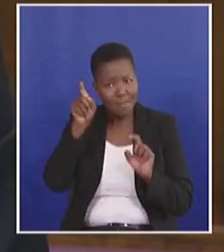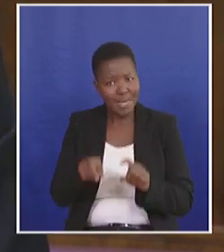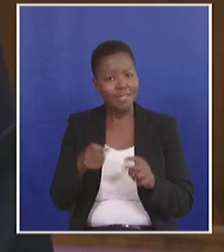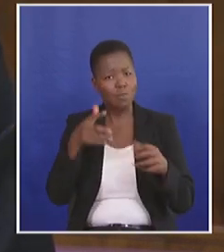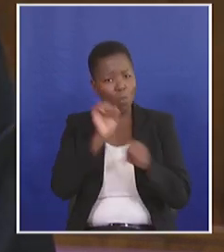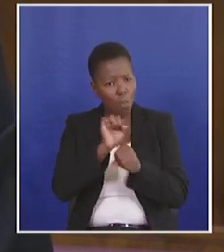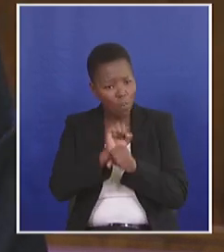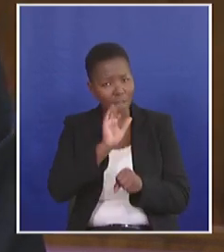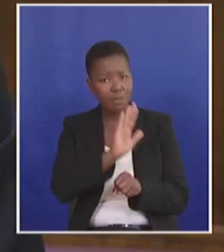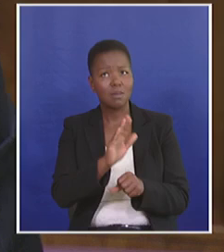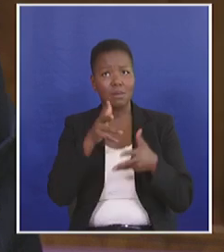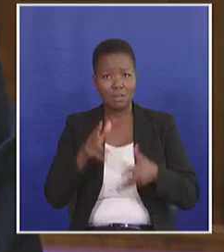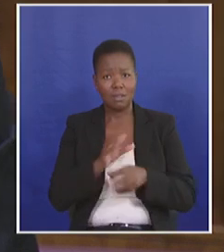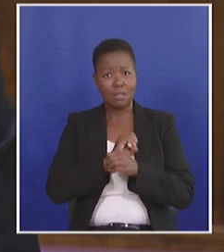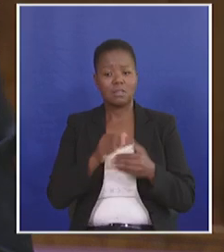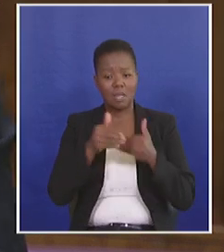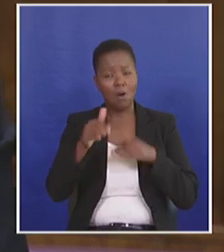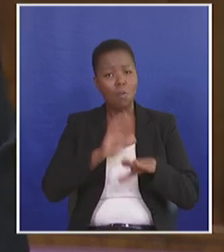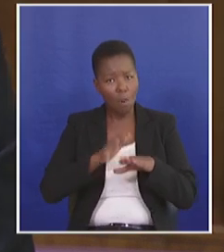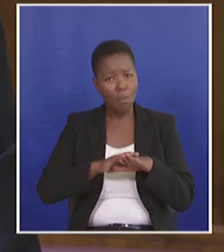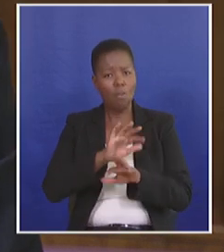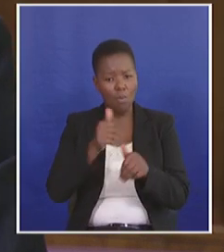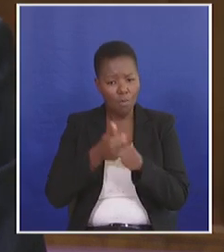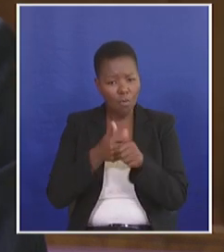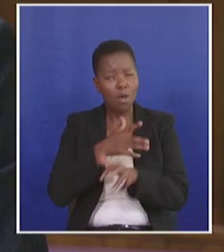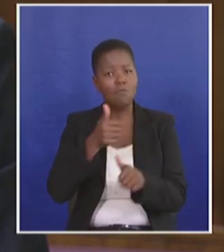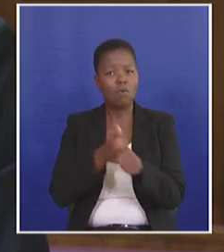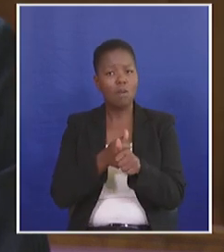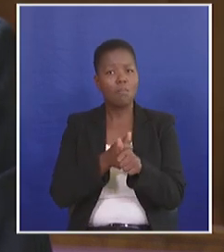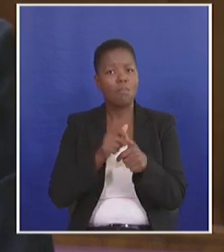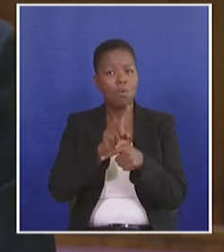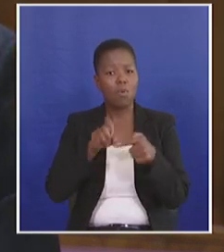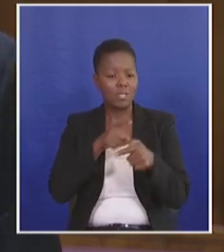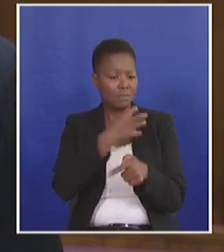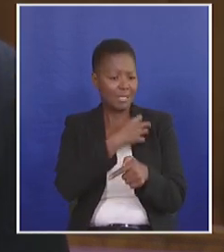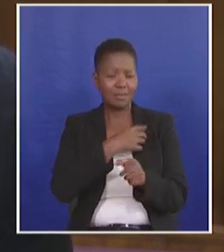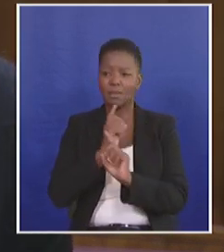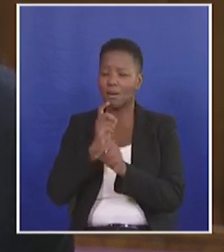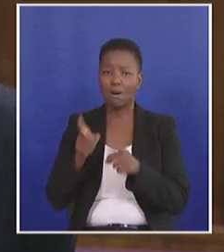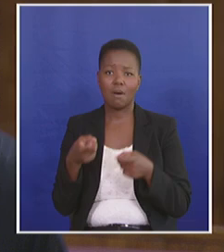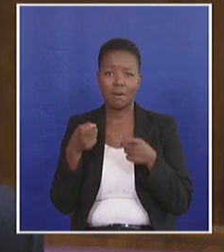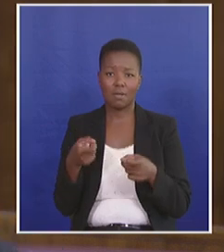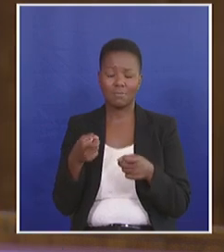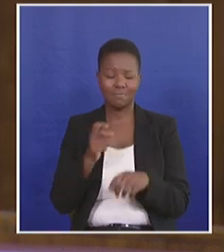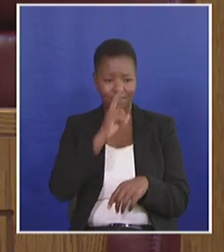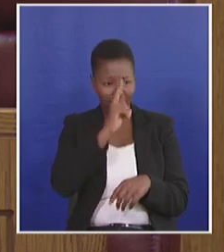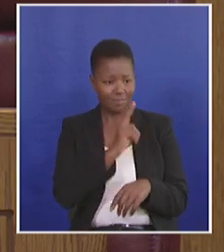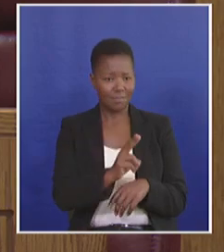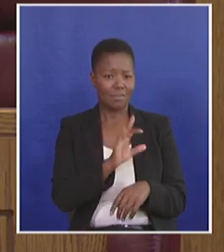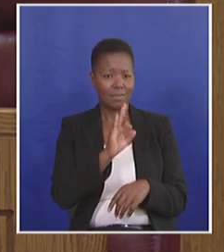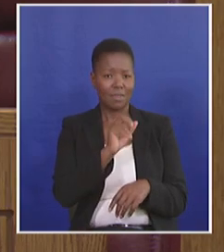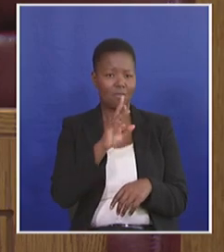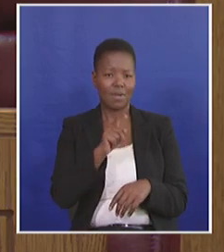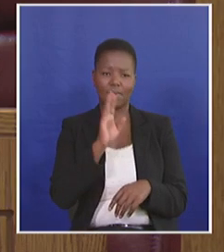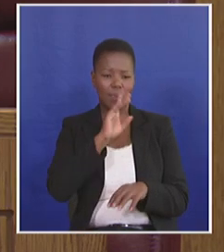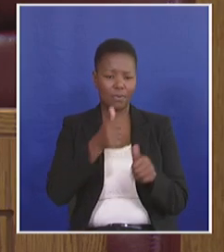start of it. There's going to be a lot of follow-up questions which this minister would not be able to answer, Chair. Honorable Faber, that is not a follow-up